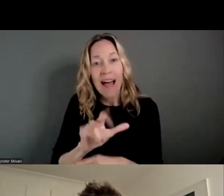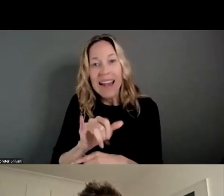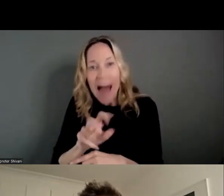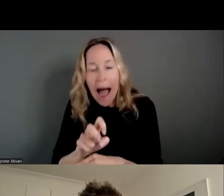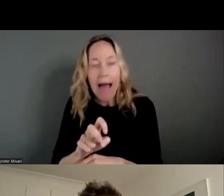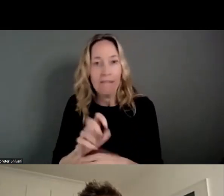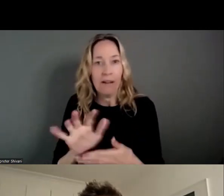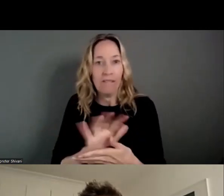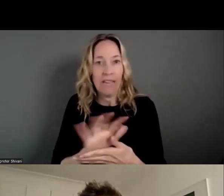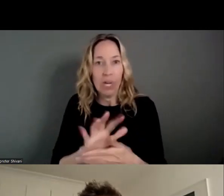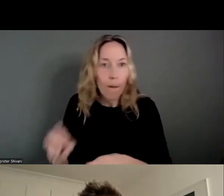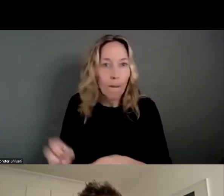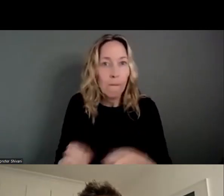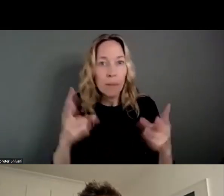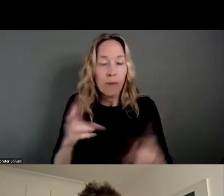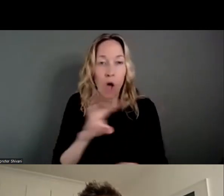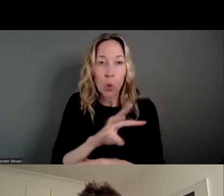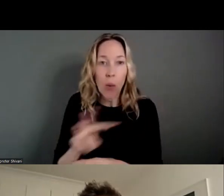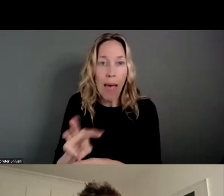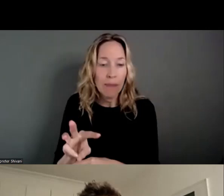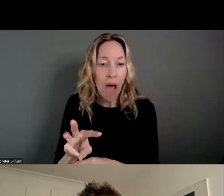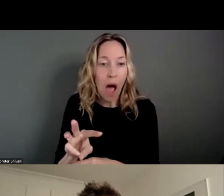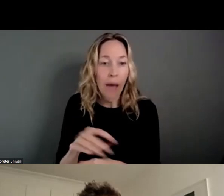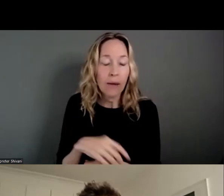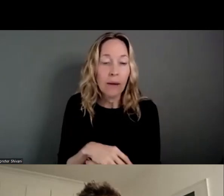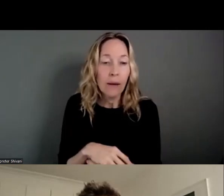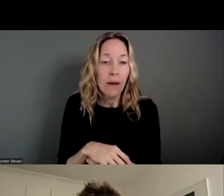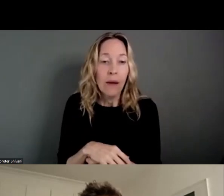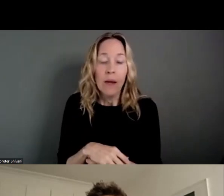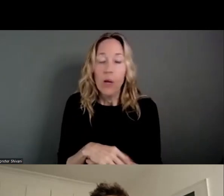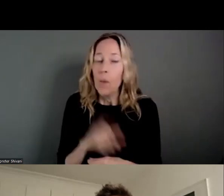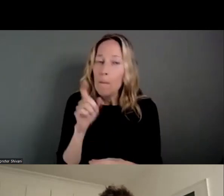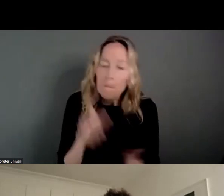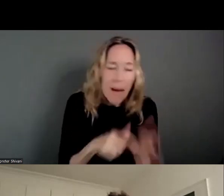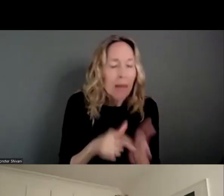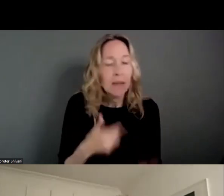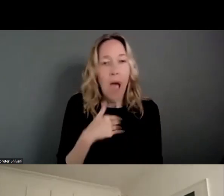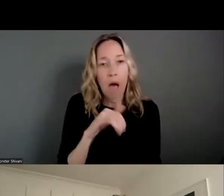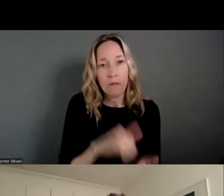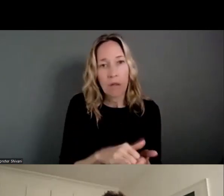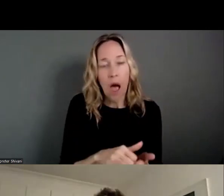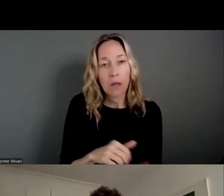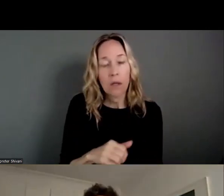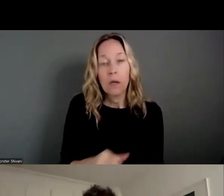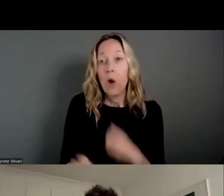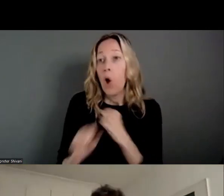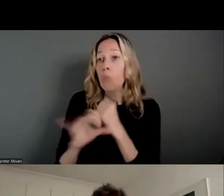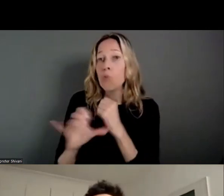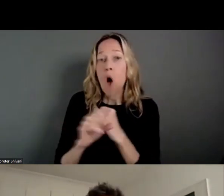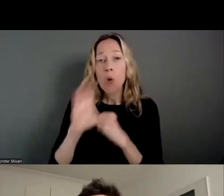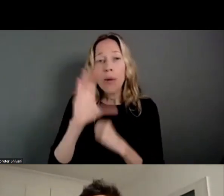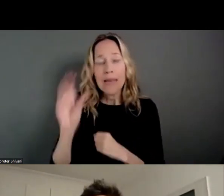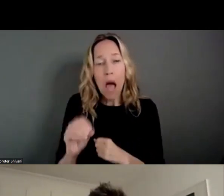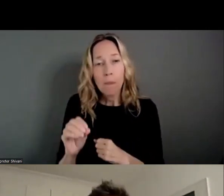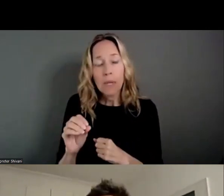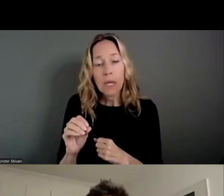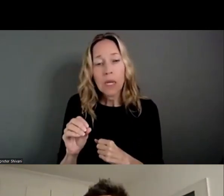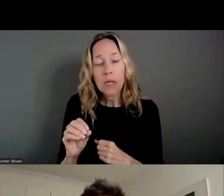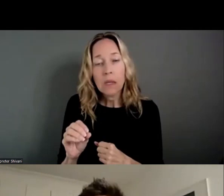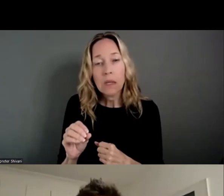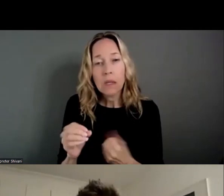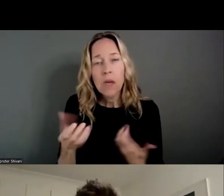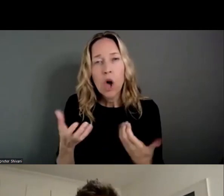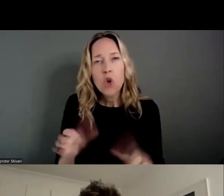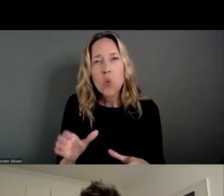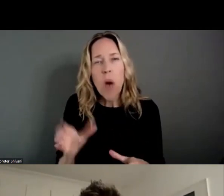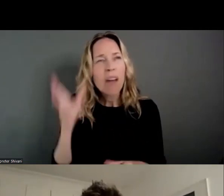else, you've got to have that, because I think promoters really just want to see. They just don't want to hear the music necessarily. They want to know that you're